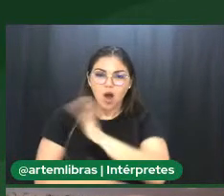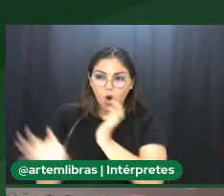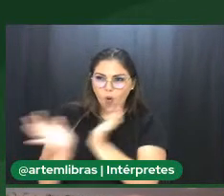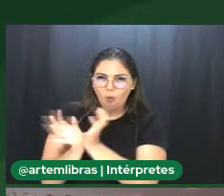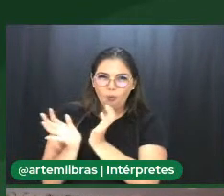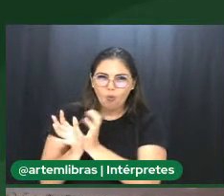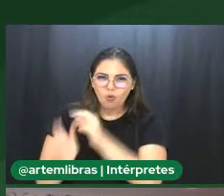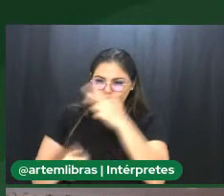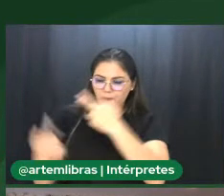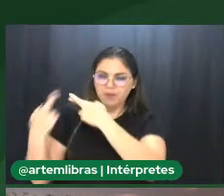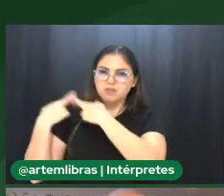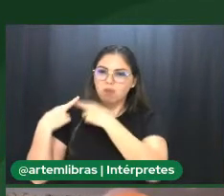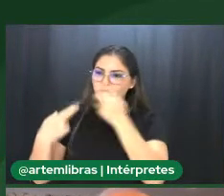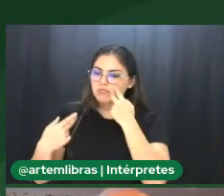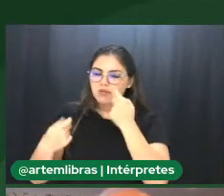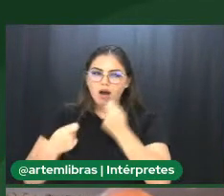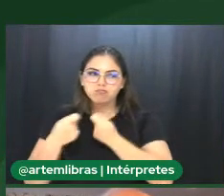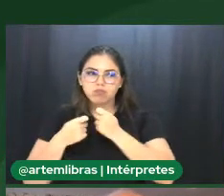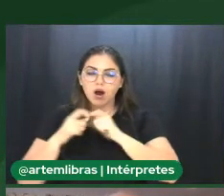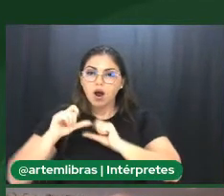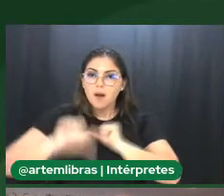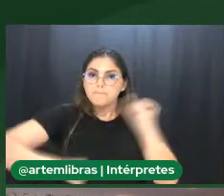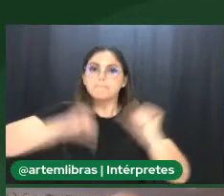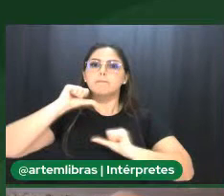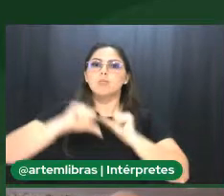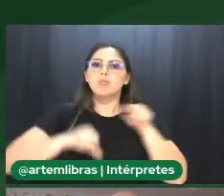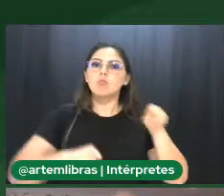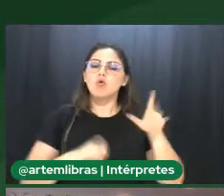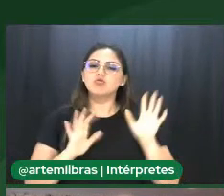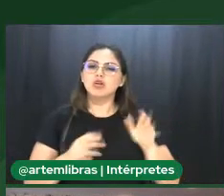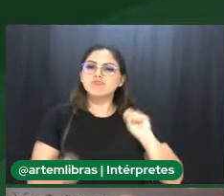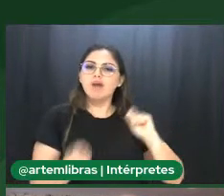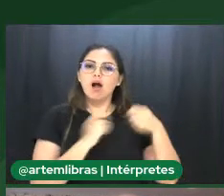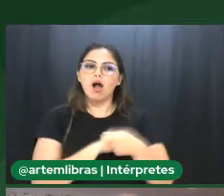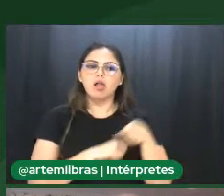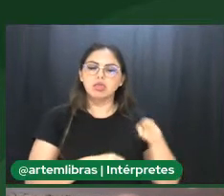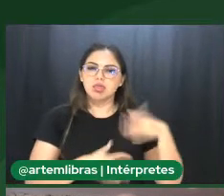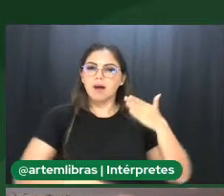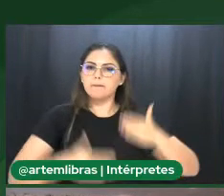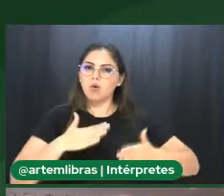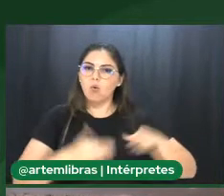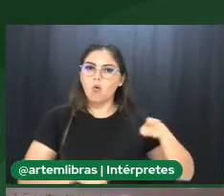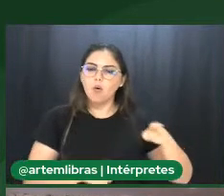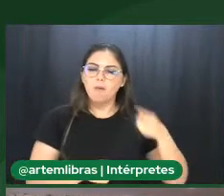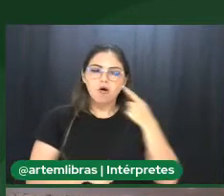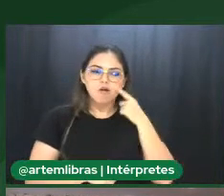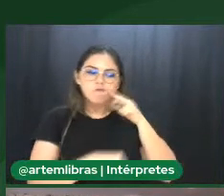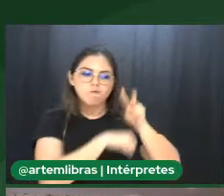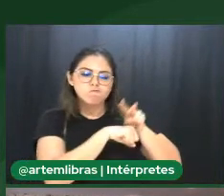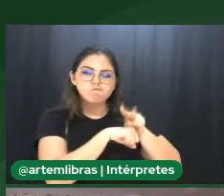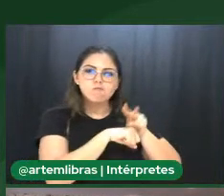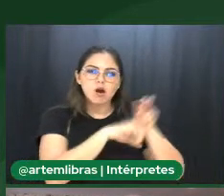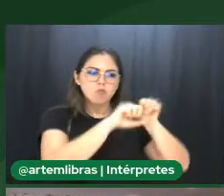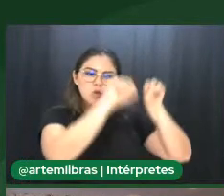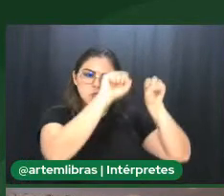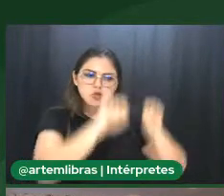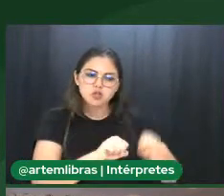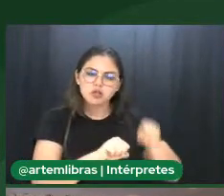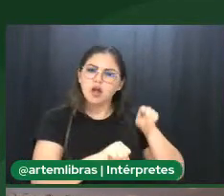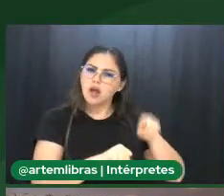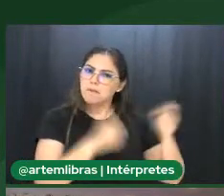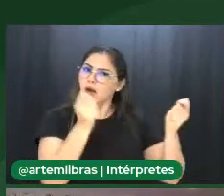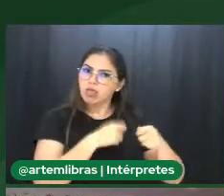see the opportunity. So human creativity, responsibility, and flexibility are supported by this design as